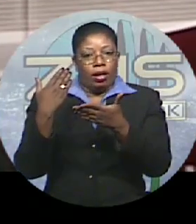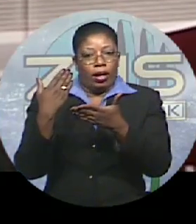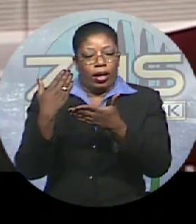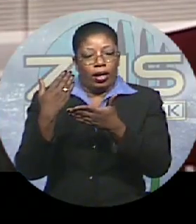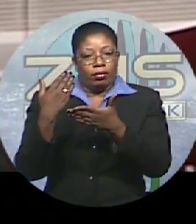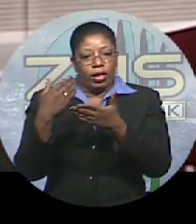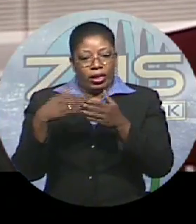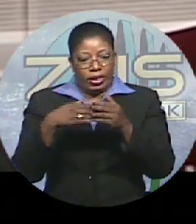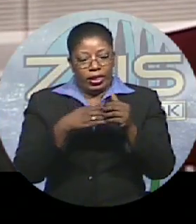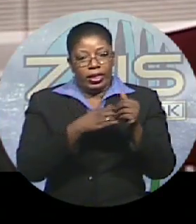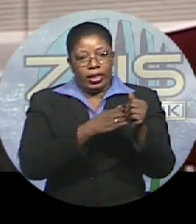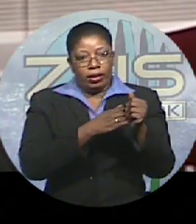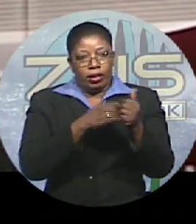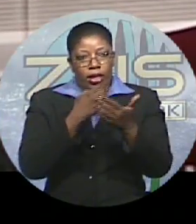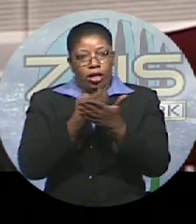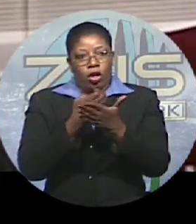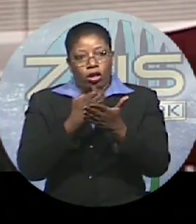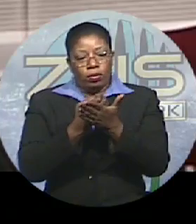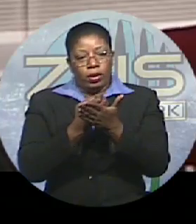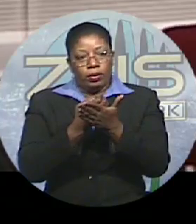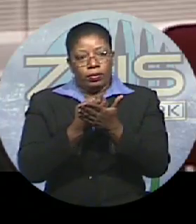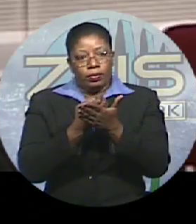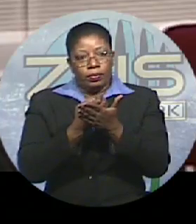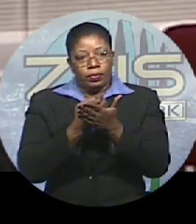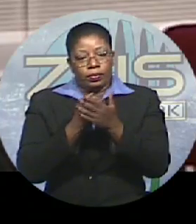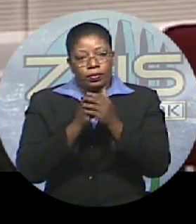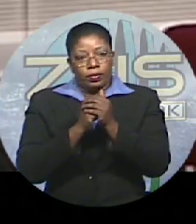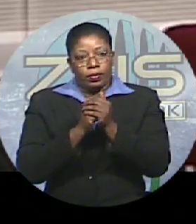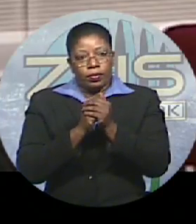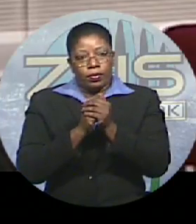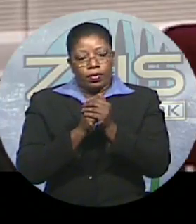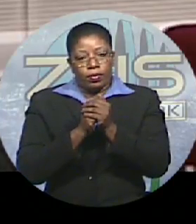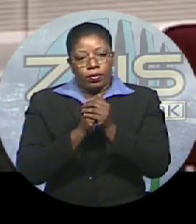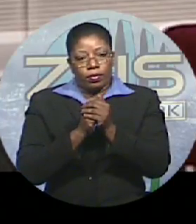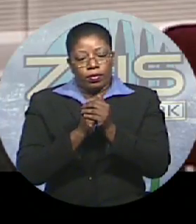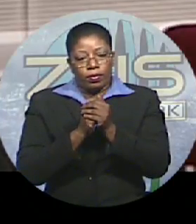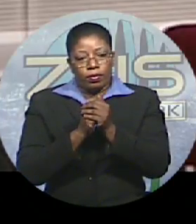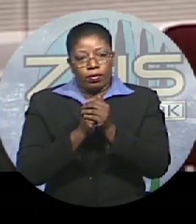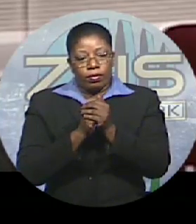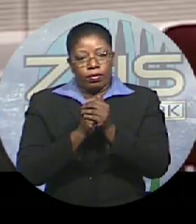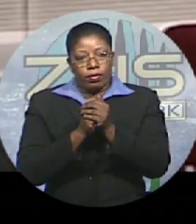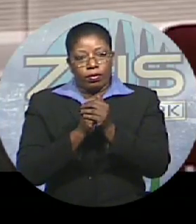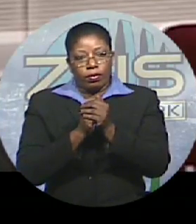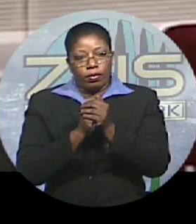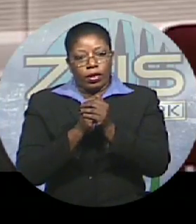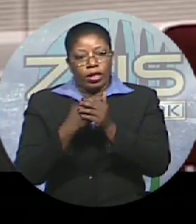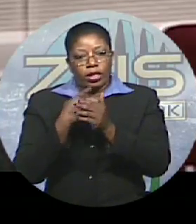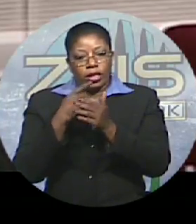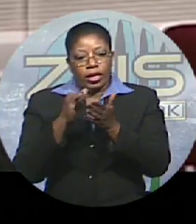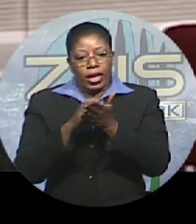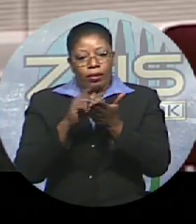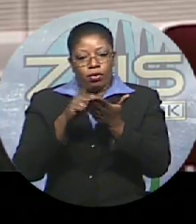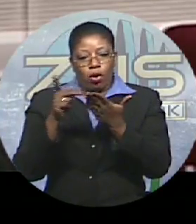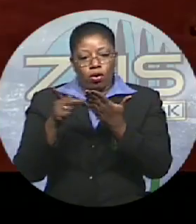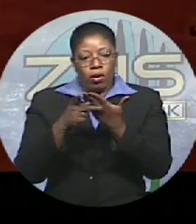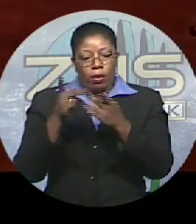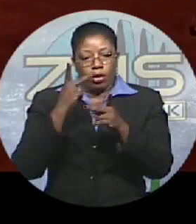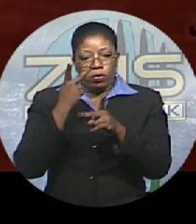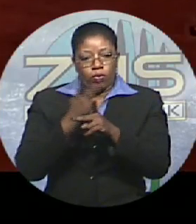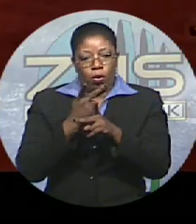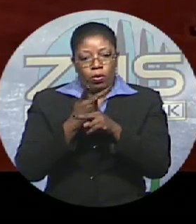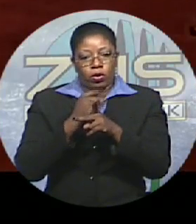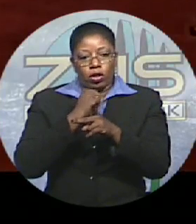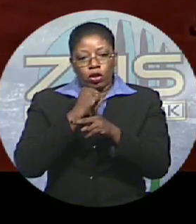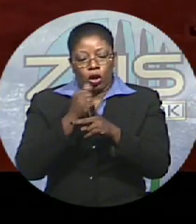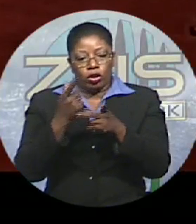economy on a gurney, and then also blaming the recession for the country's fiscal state. She also noted that programs and promises that weren't